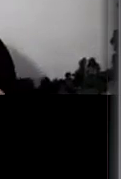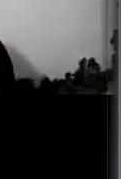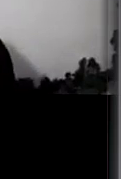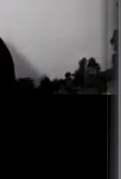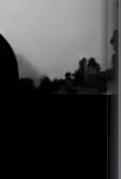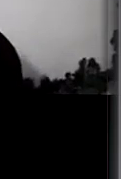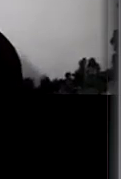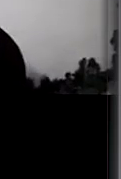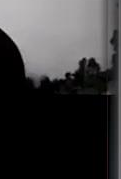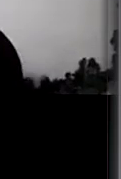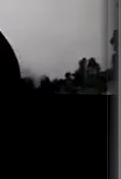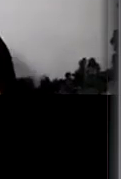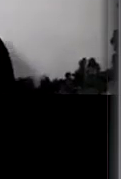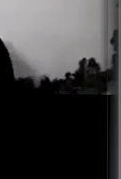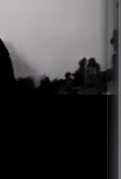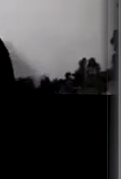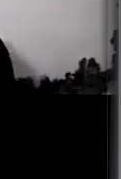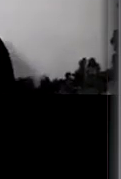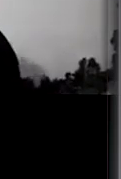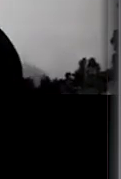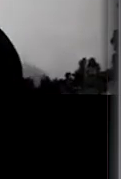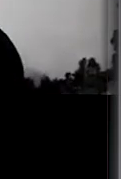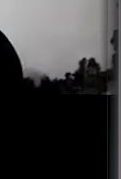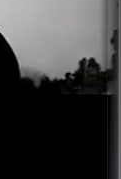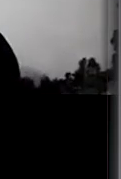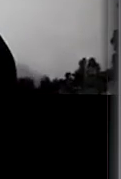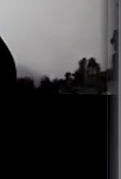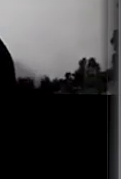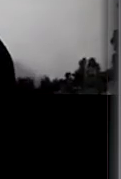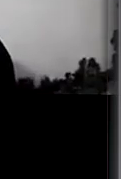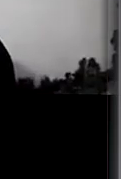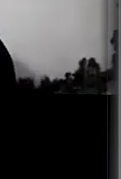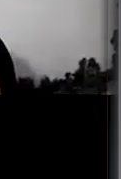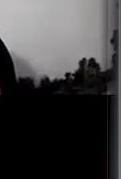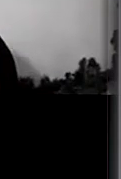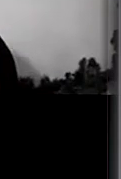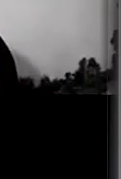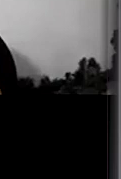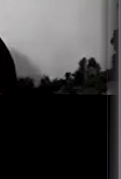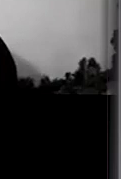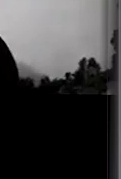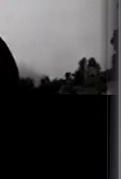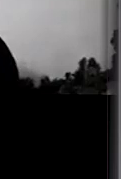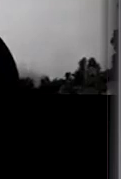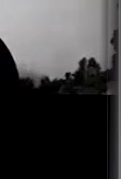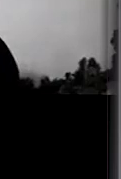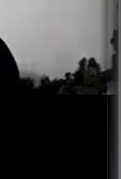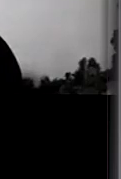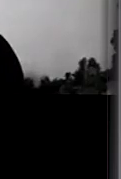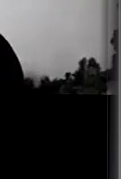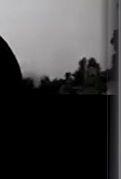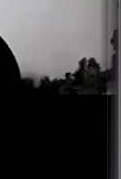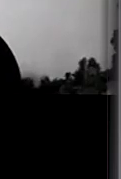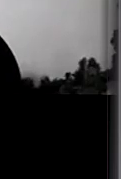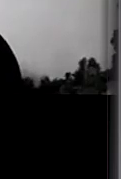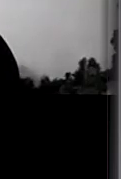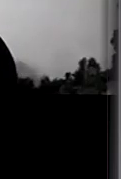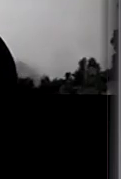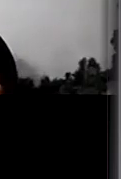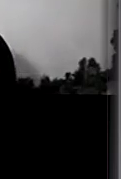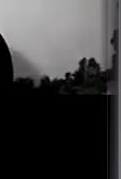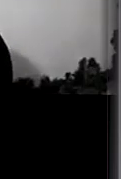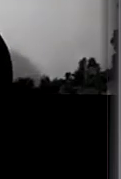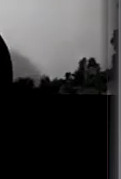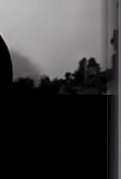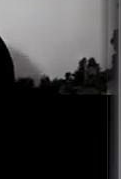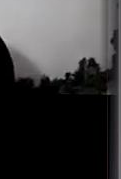spam. Wag yun na lang siyang i-open, lalo na yung mga attachment. And be sure na nagpapalit